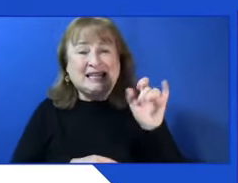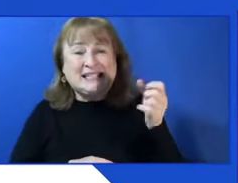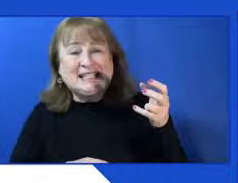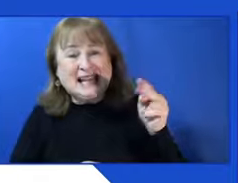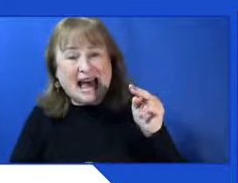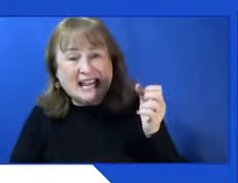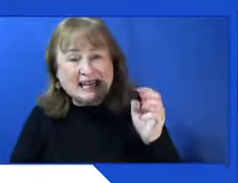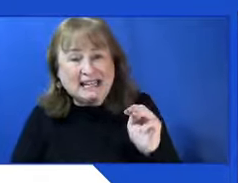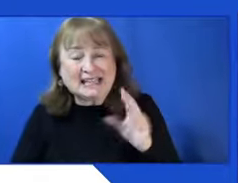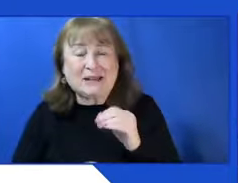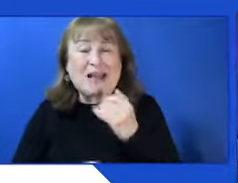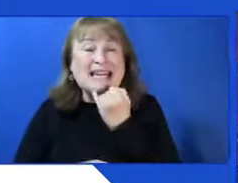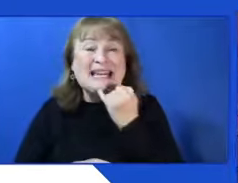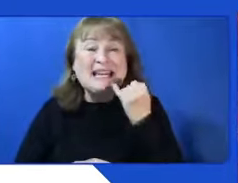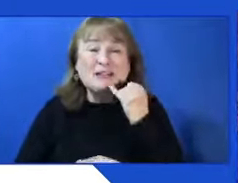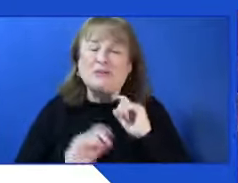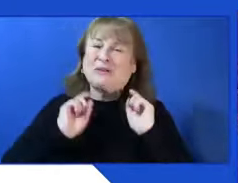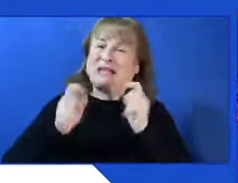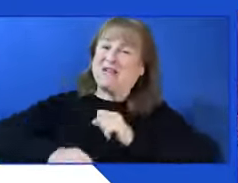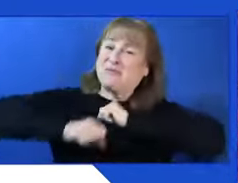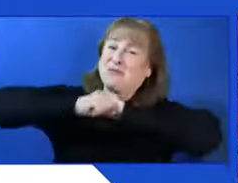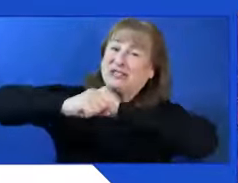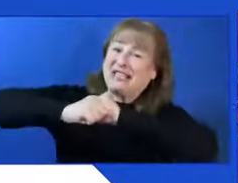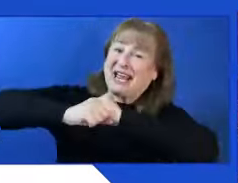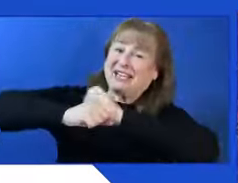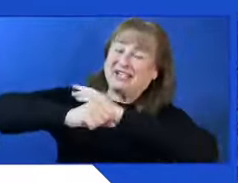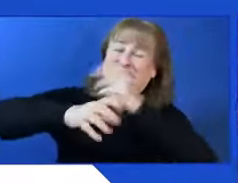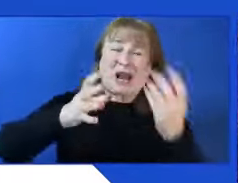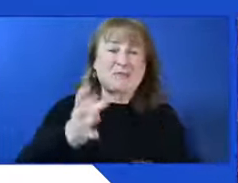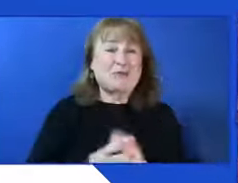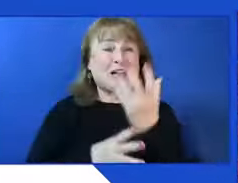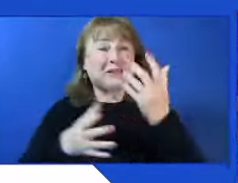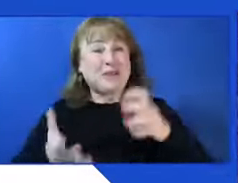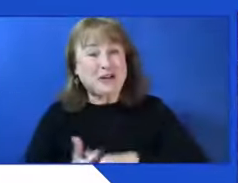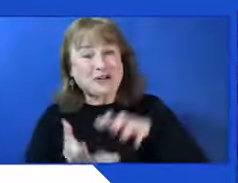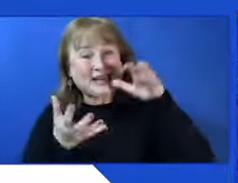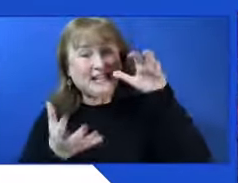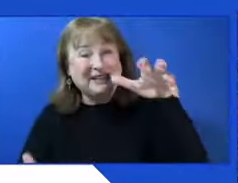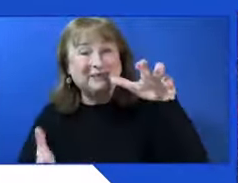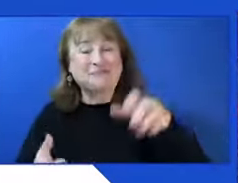Israel afforded protection and prosperity.